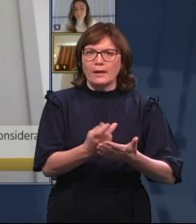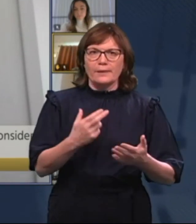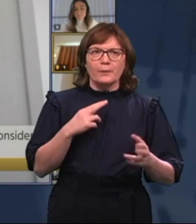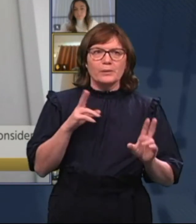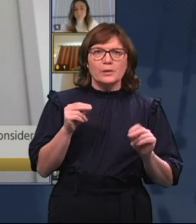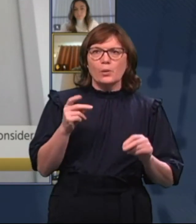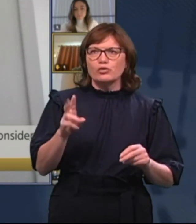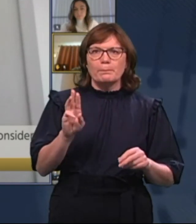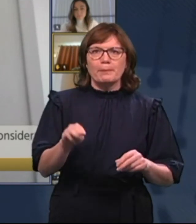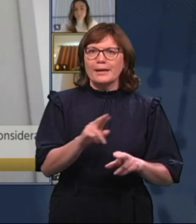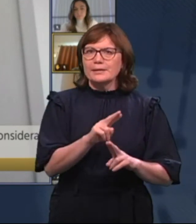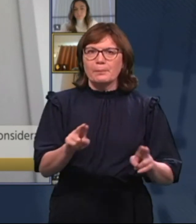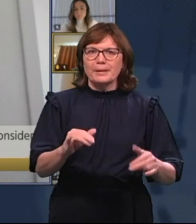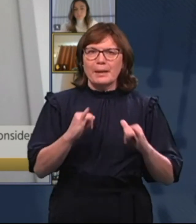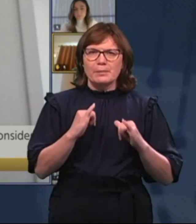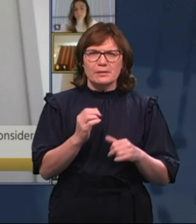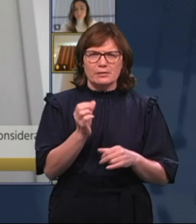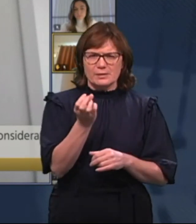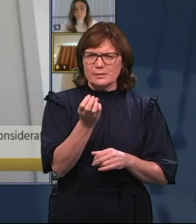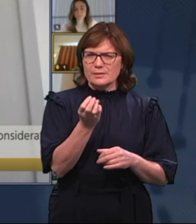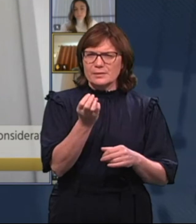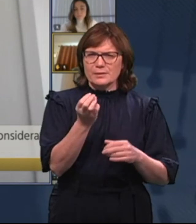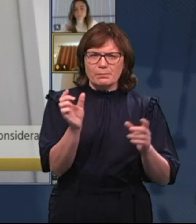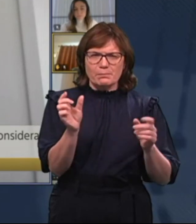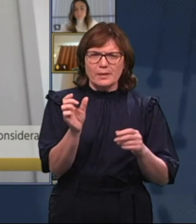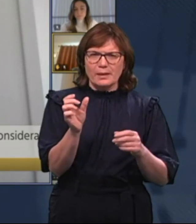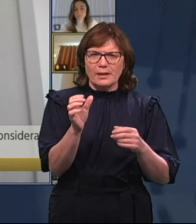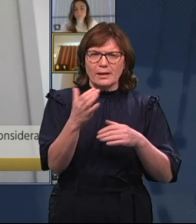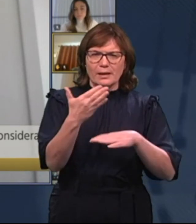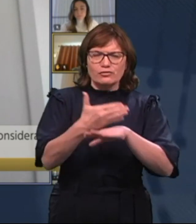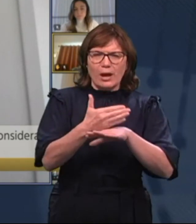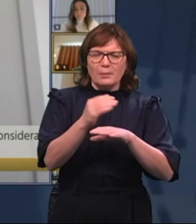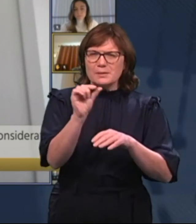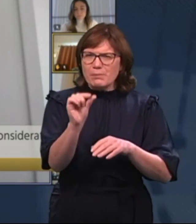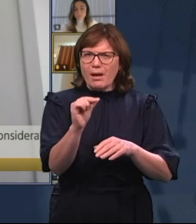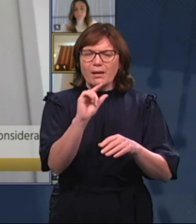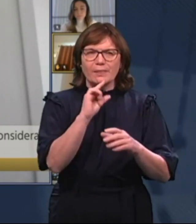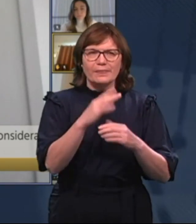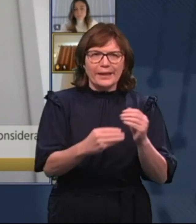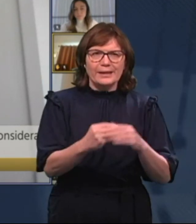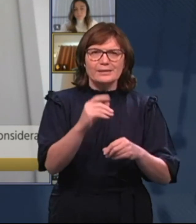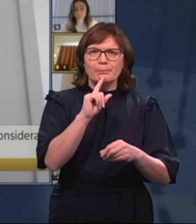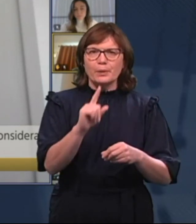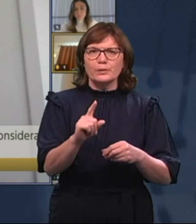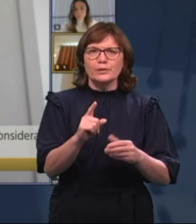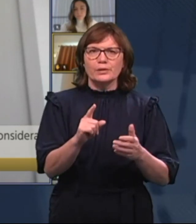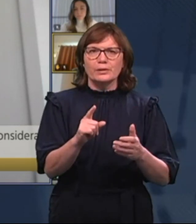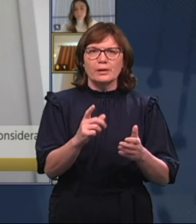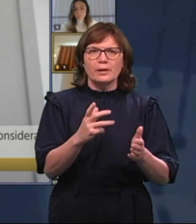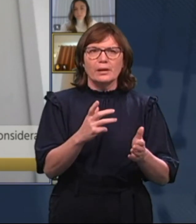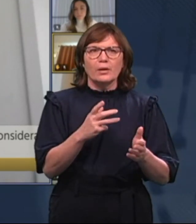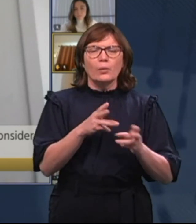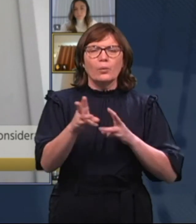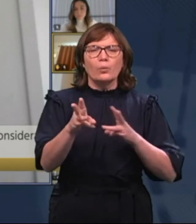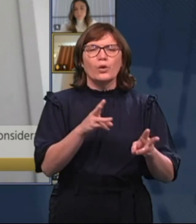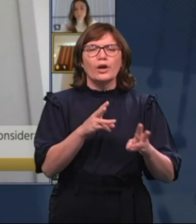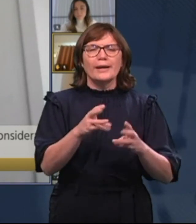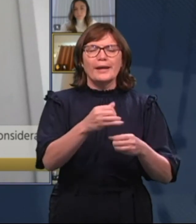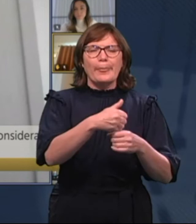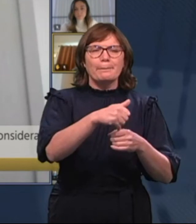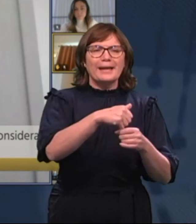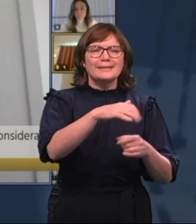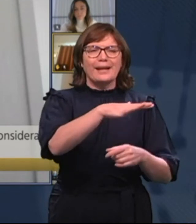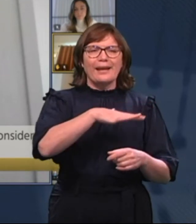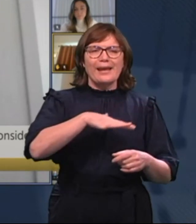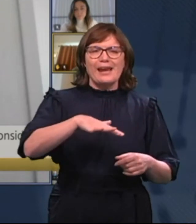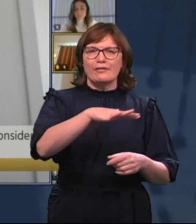that, or like all these little things that I suppose, because when you're working in the medical field, you're so used to